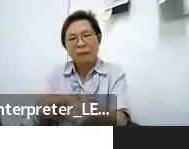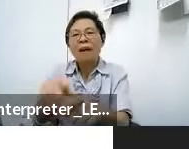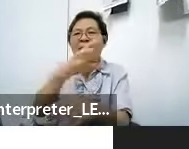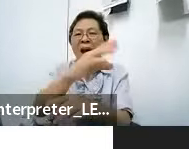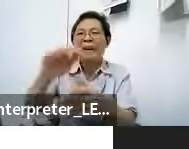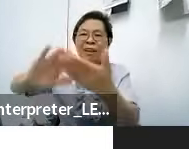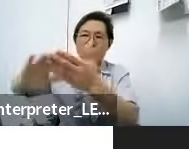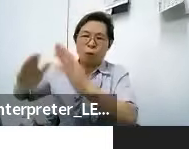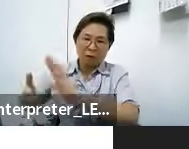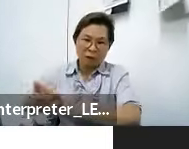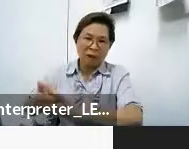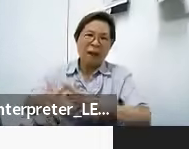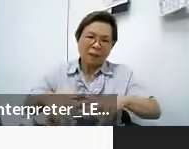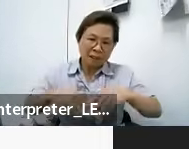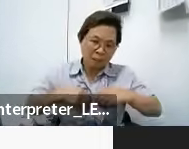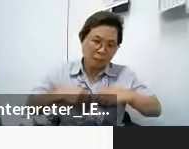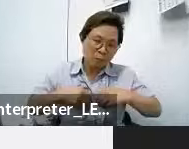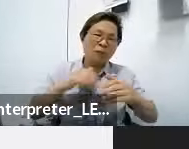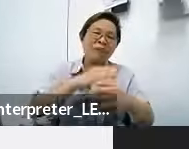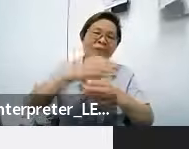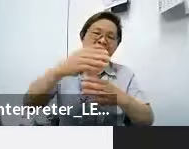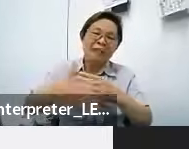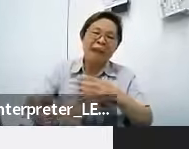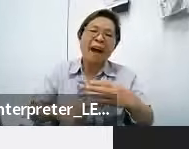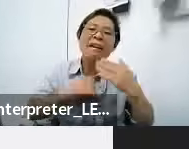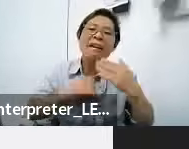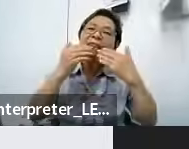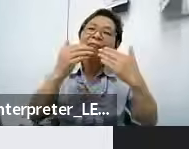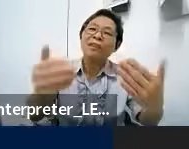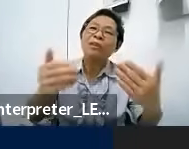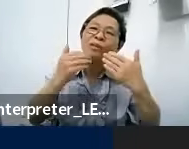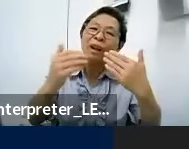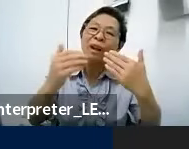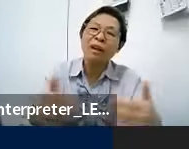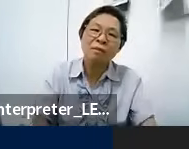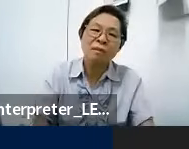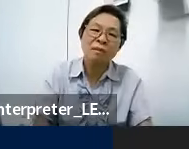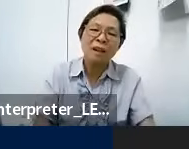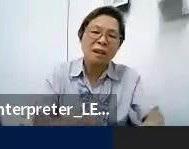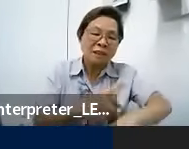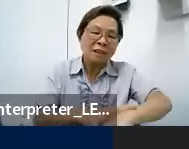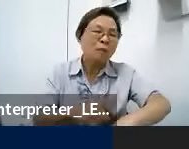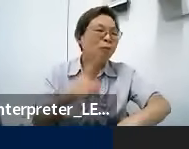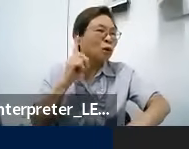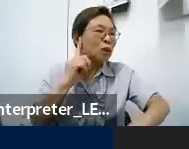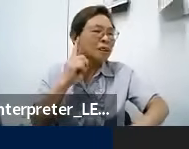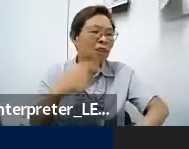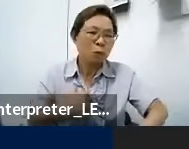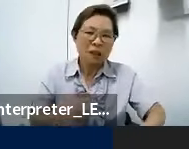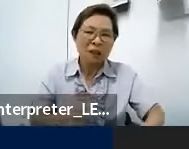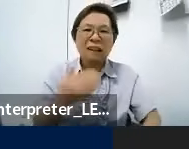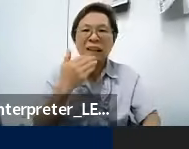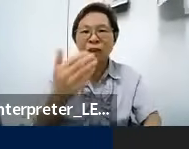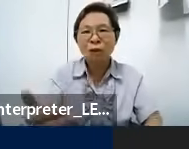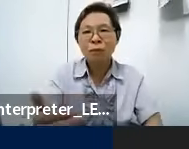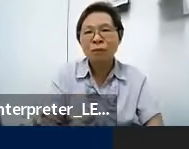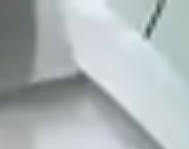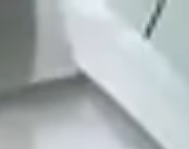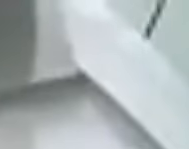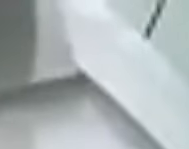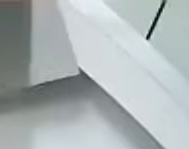community. So with that, I'd like to thank you very much for taking the time to listen to me. Thank you.